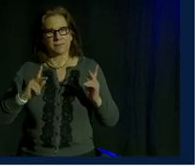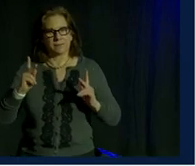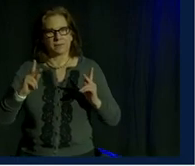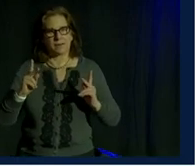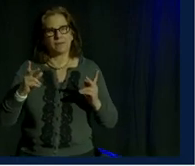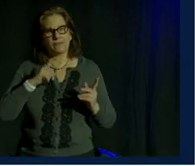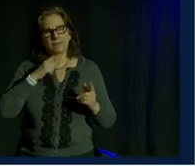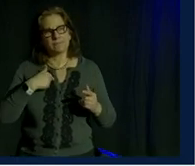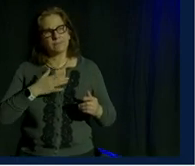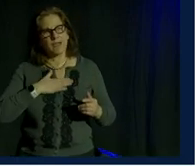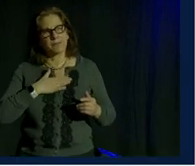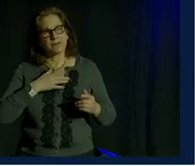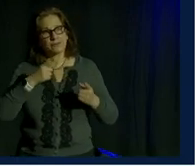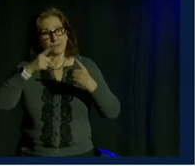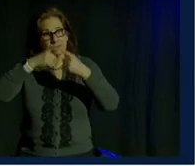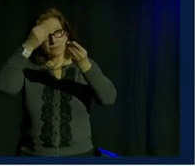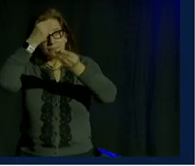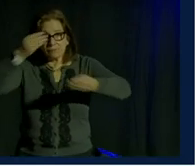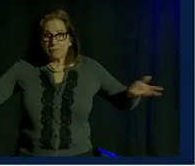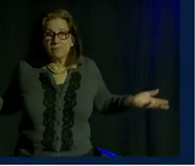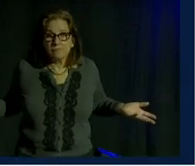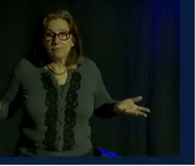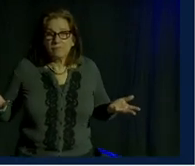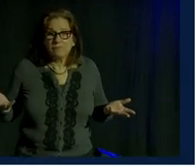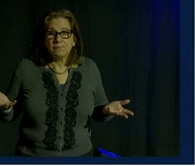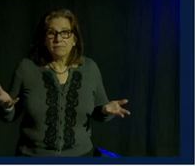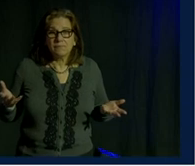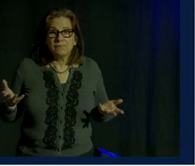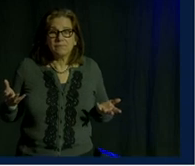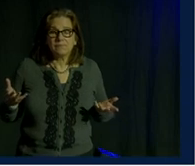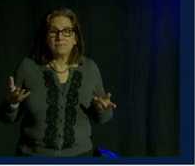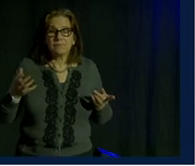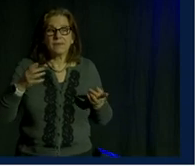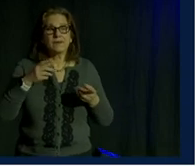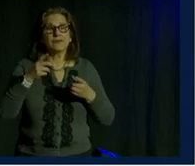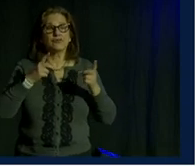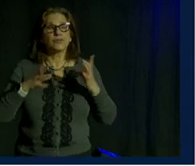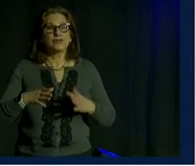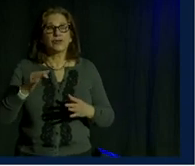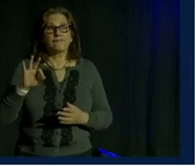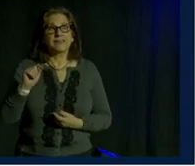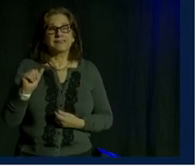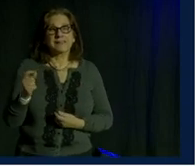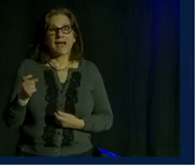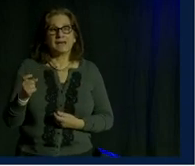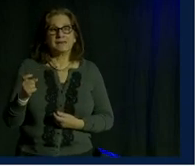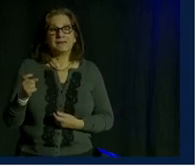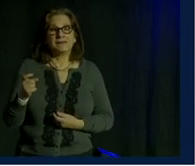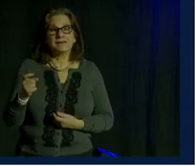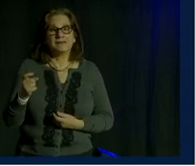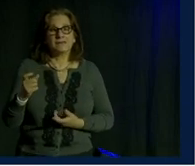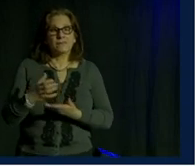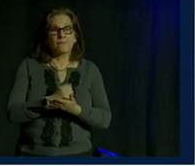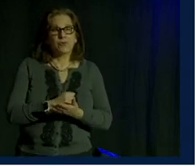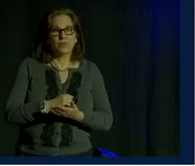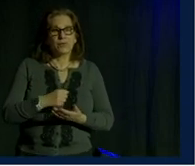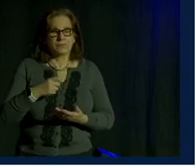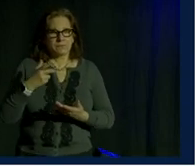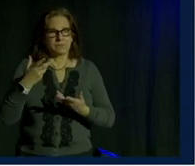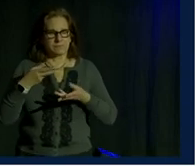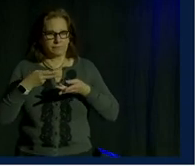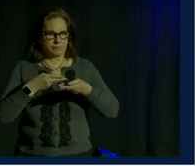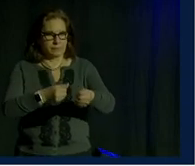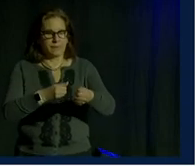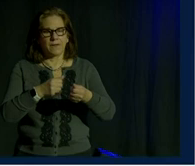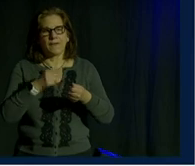the regulations for the tax abatement for affordable housing for high-need affordable housing areas